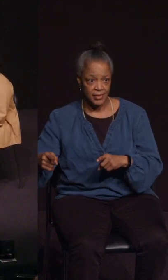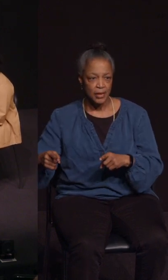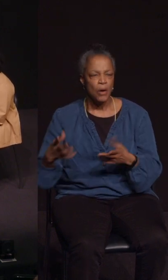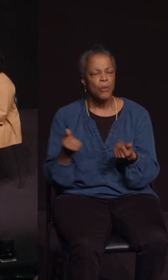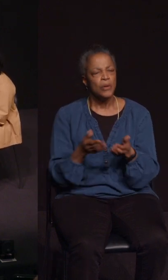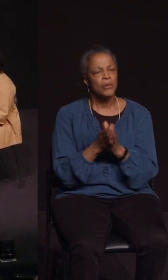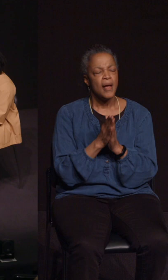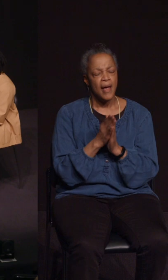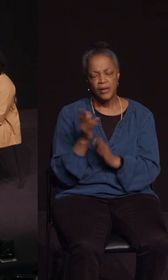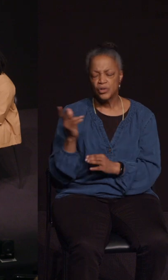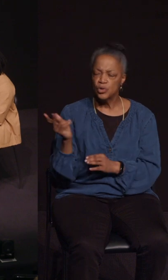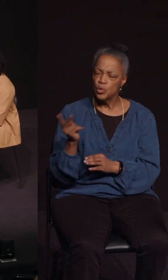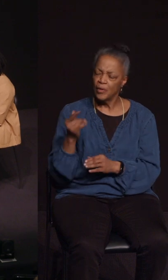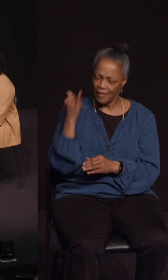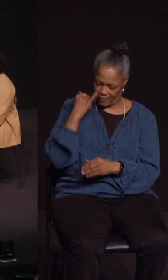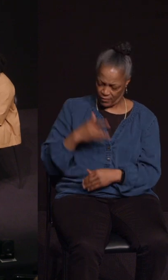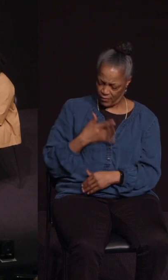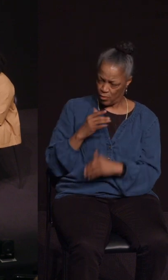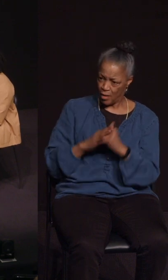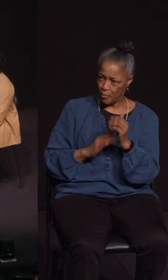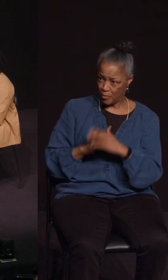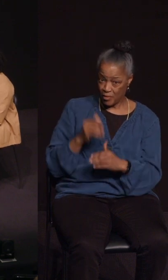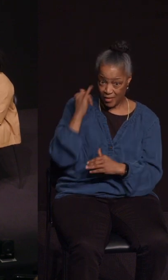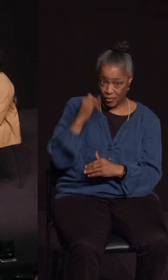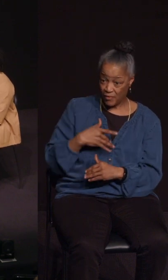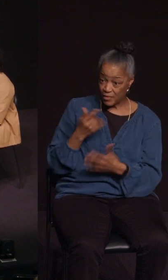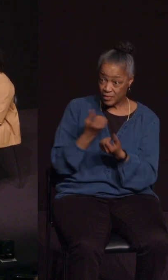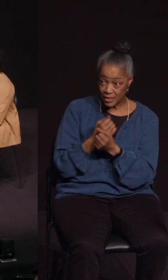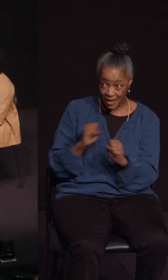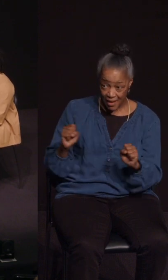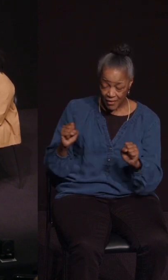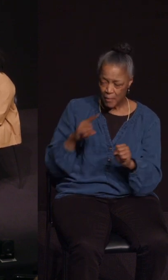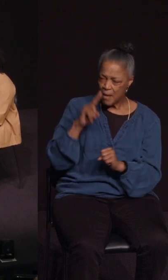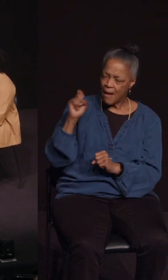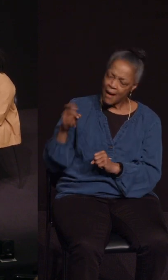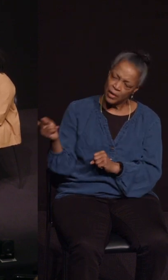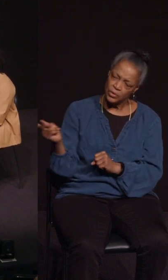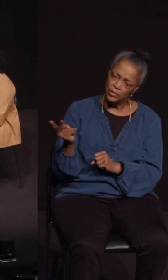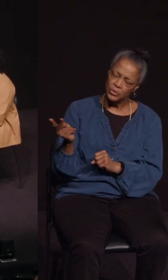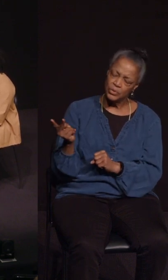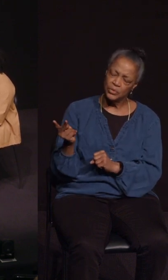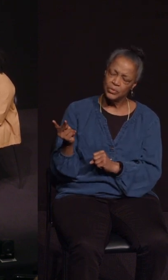ask y'all if it feels comfortable and safe to speak to